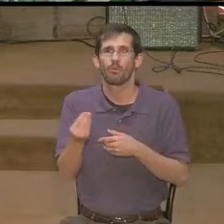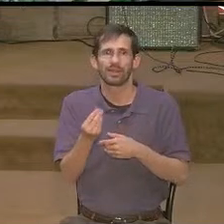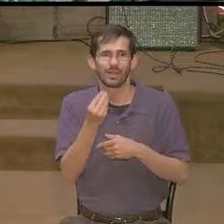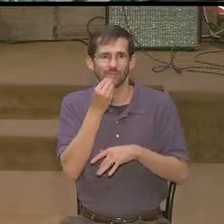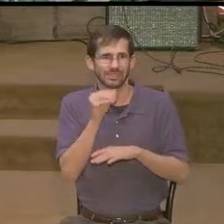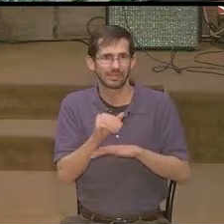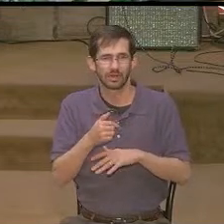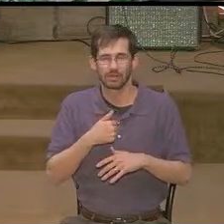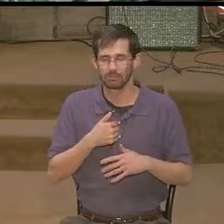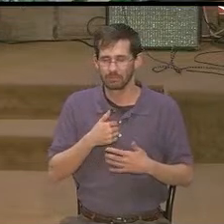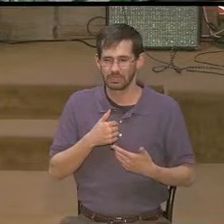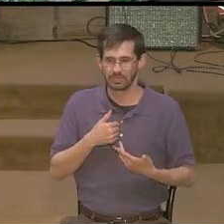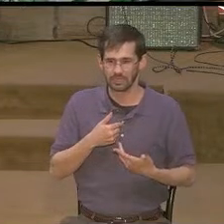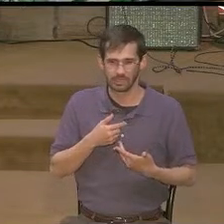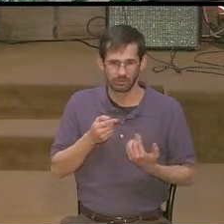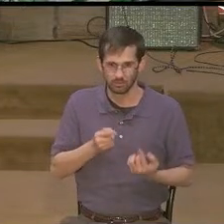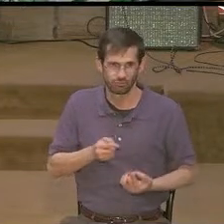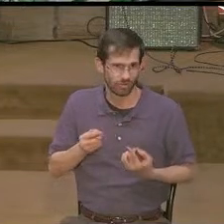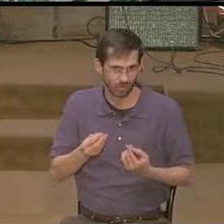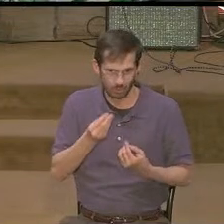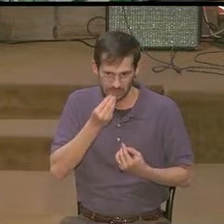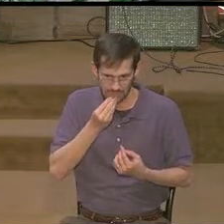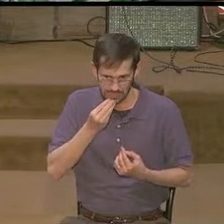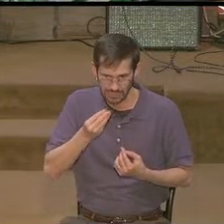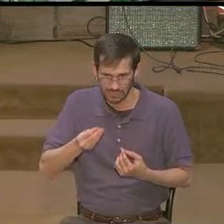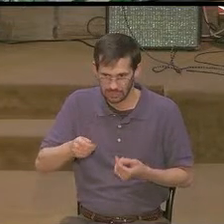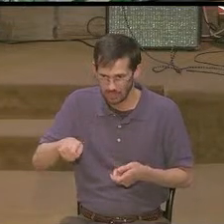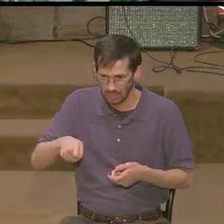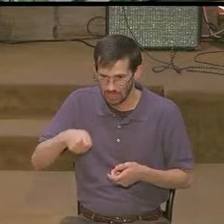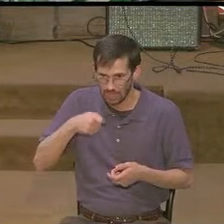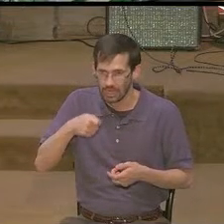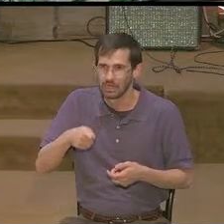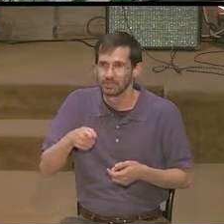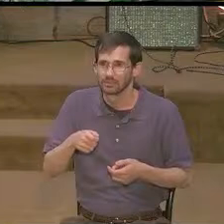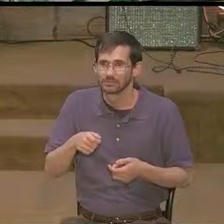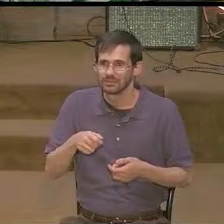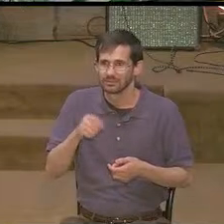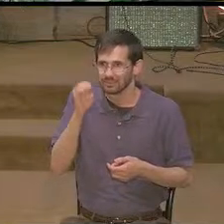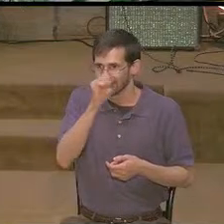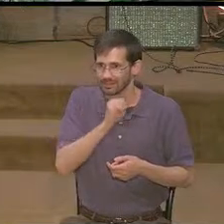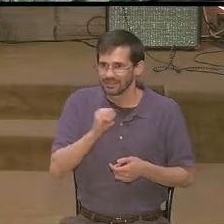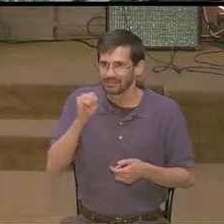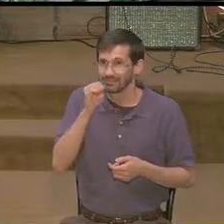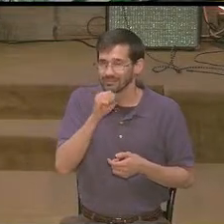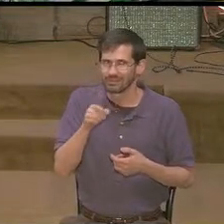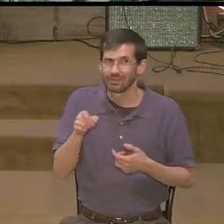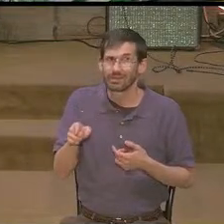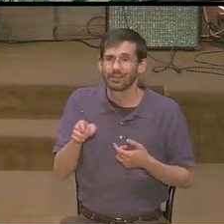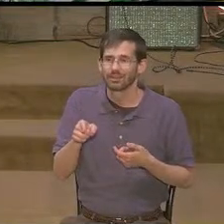hardly eat, and Miss Alvarez, we went to a nice little swanky